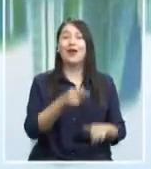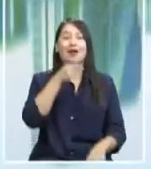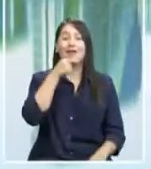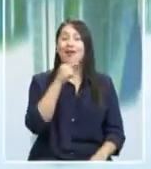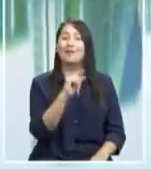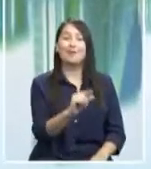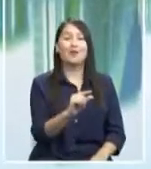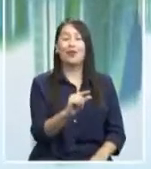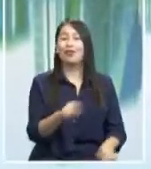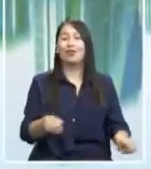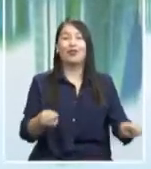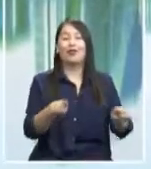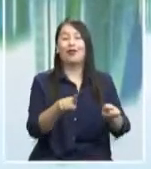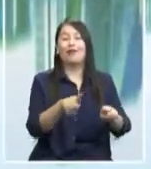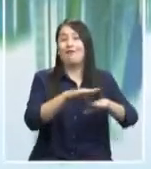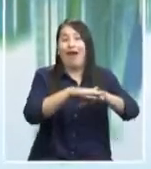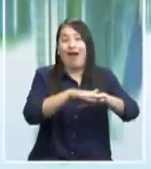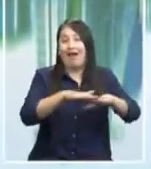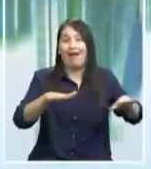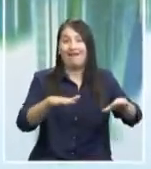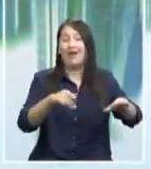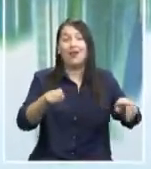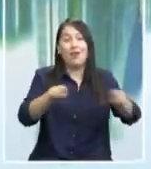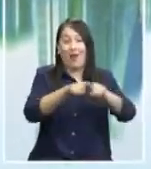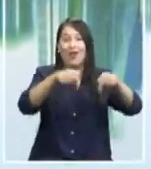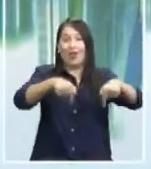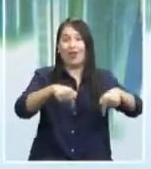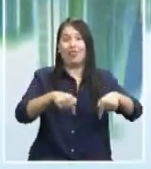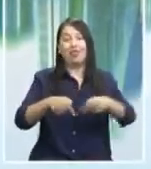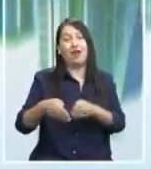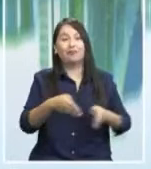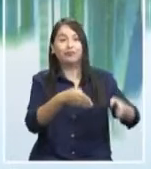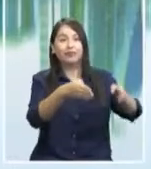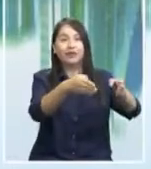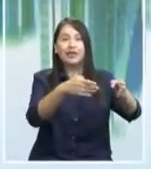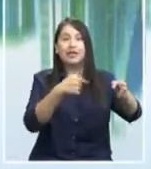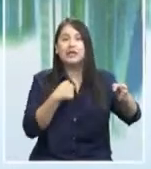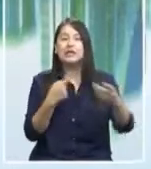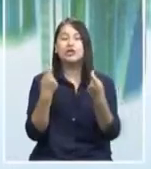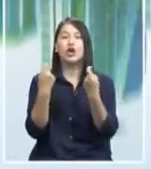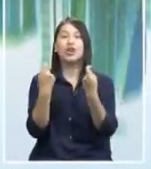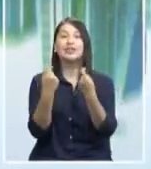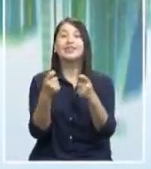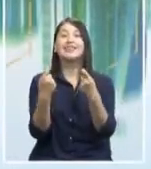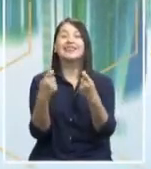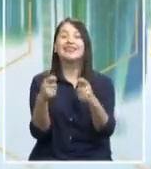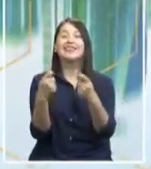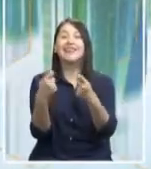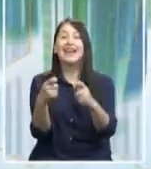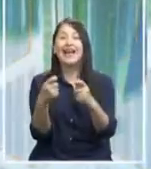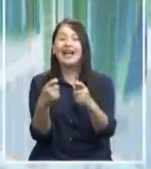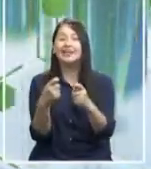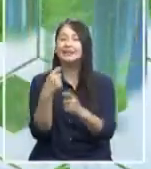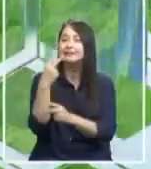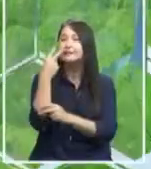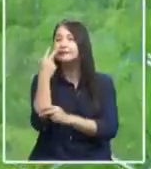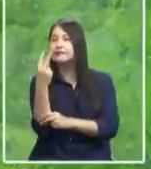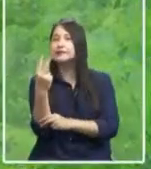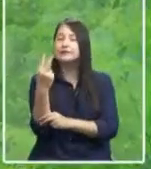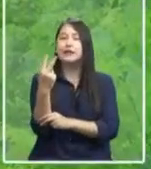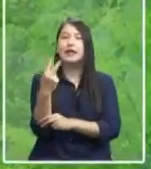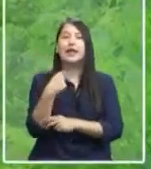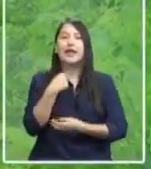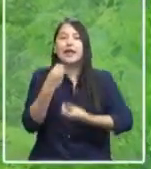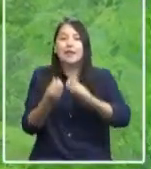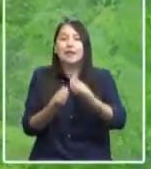And I try to give a picture of what's happening with us in this planet right now. I try